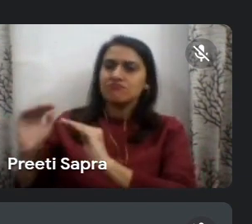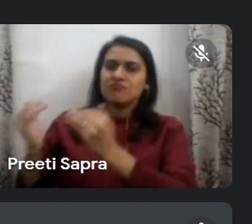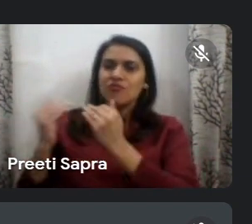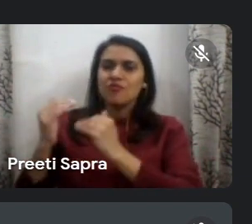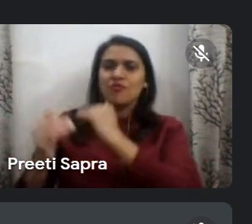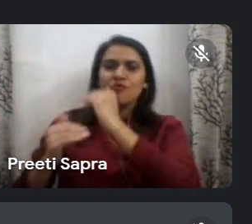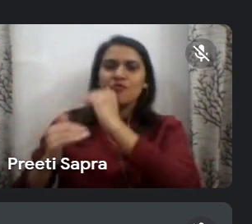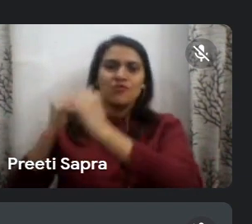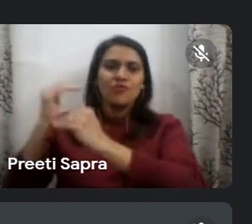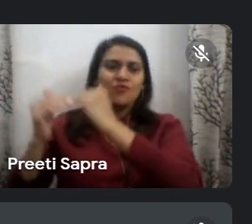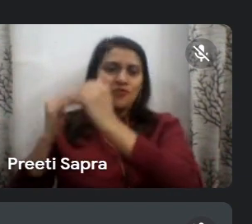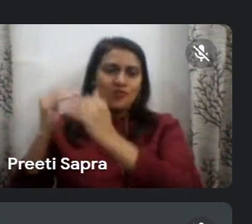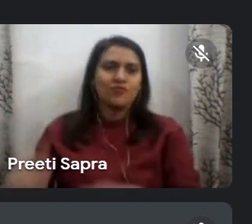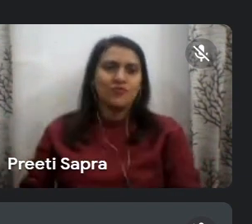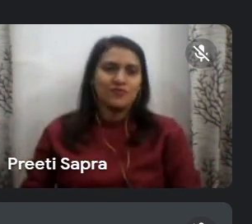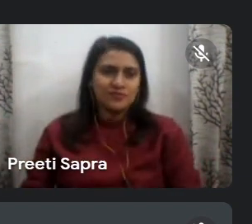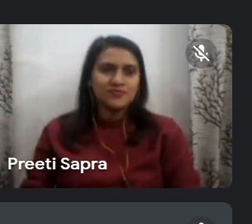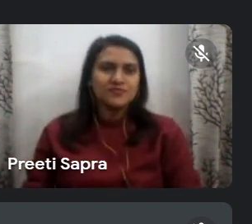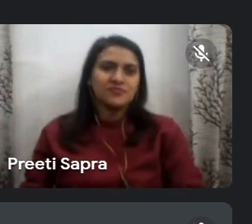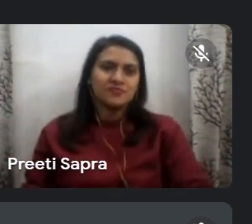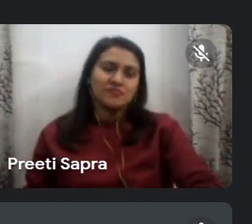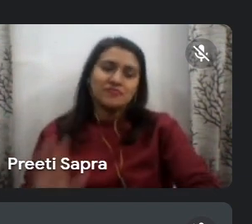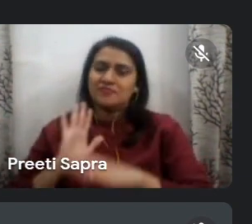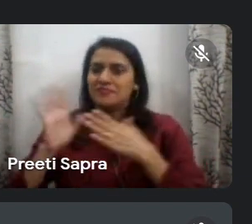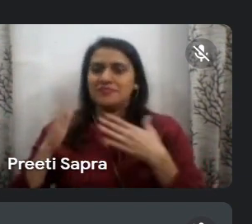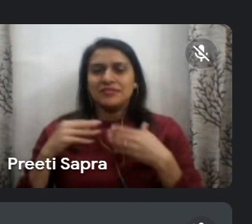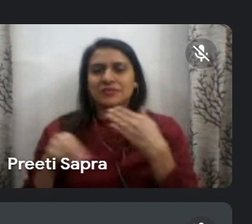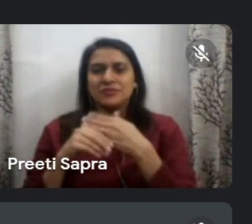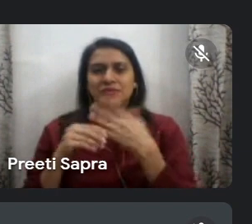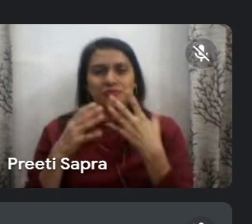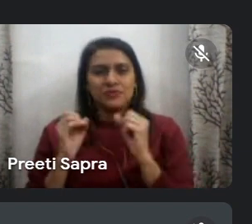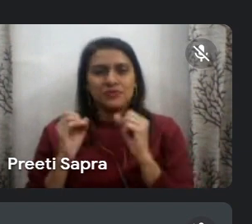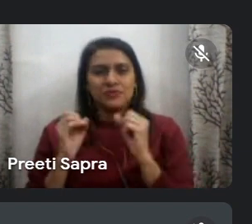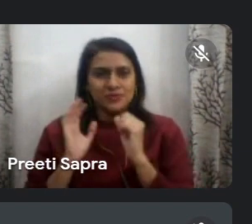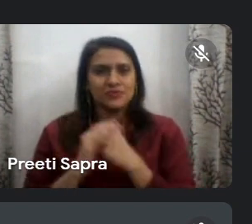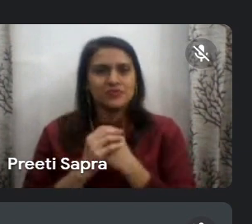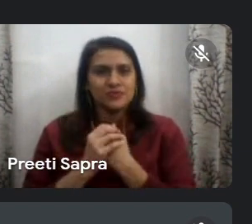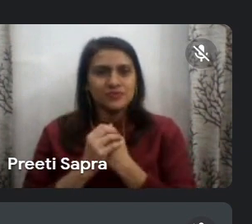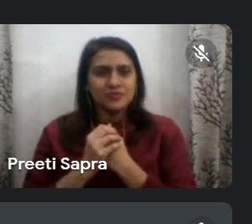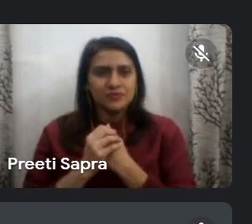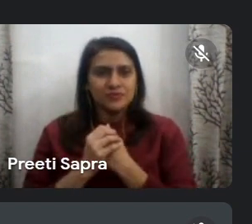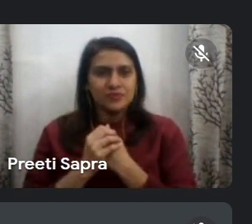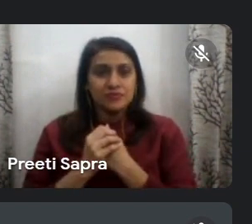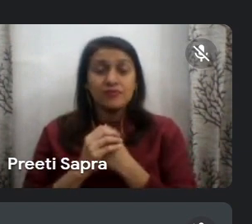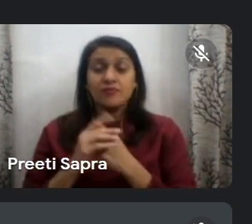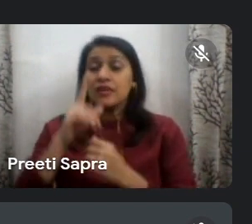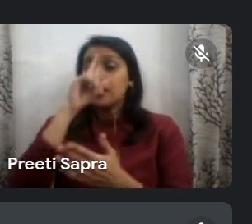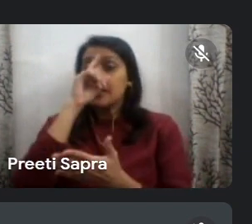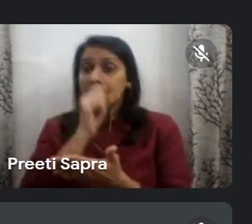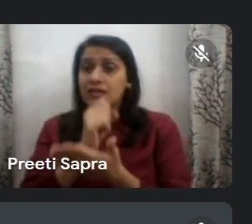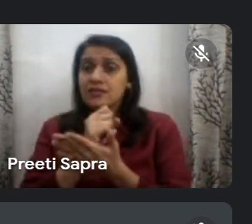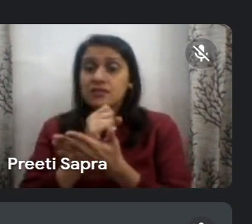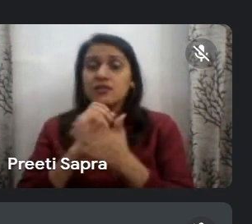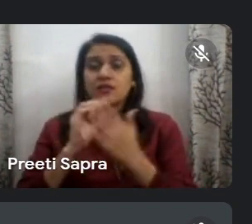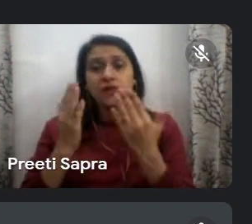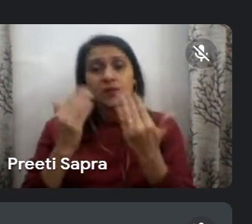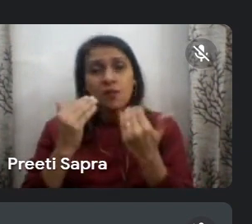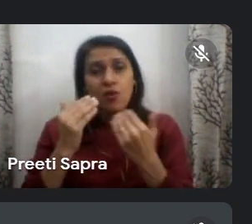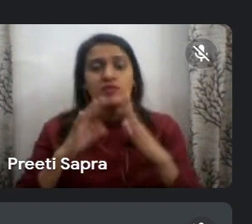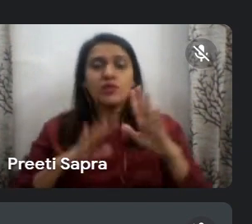inefficiencies of the institution. Yeah, this is just, in the domain of making decisions like this. Yeah, thank